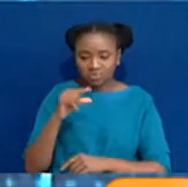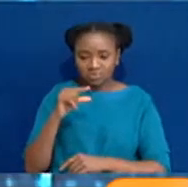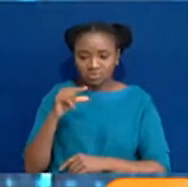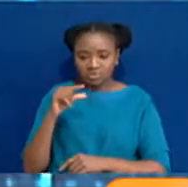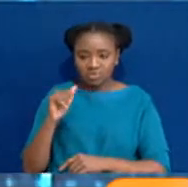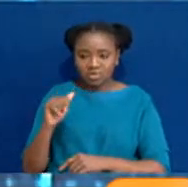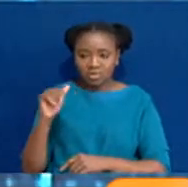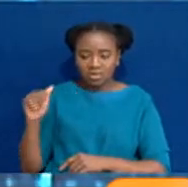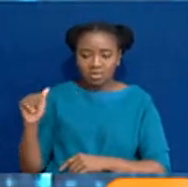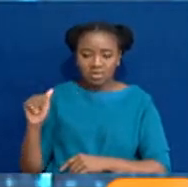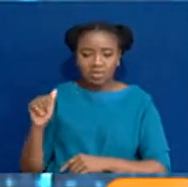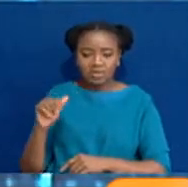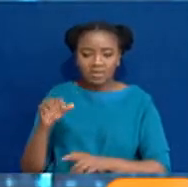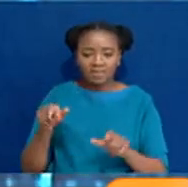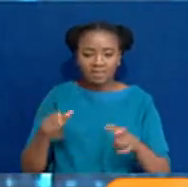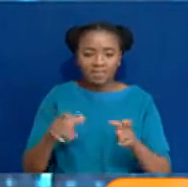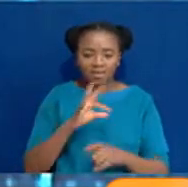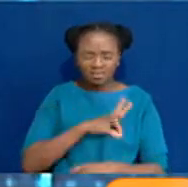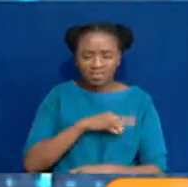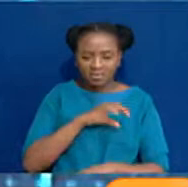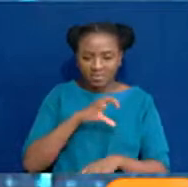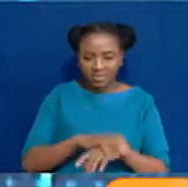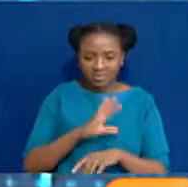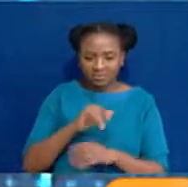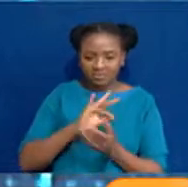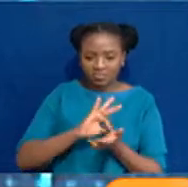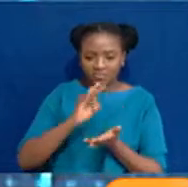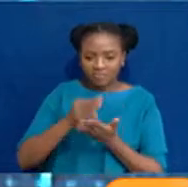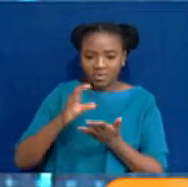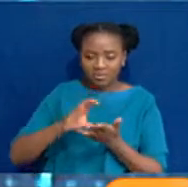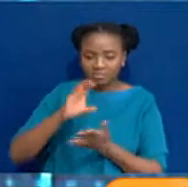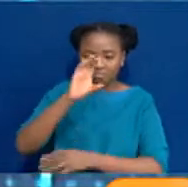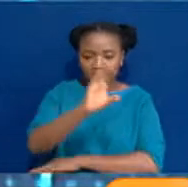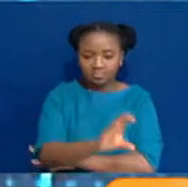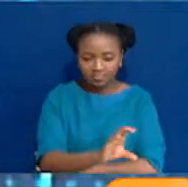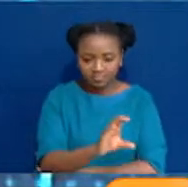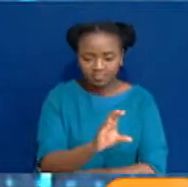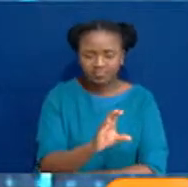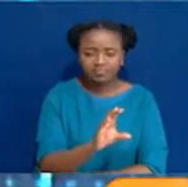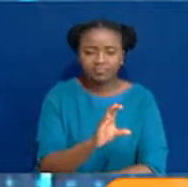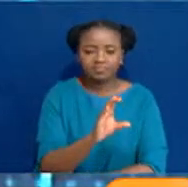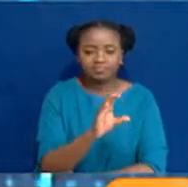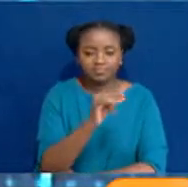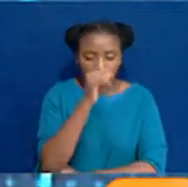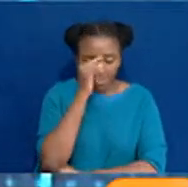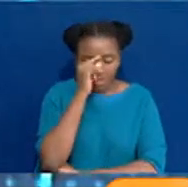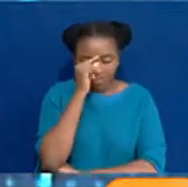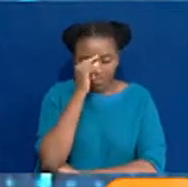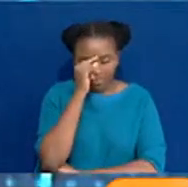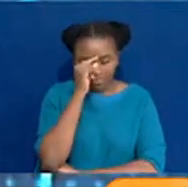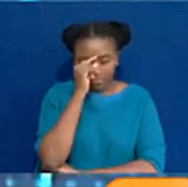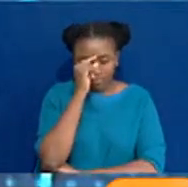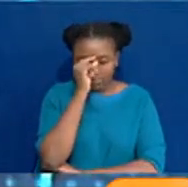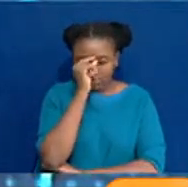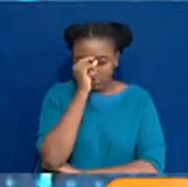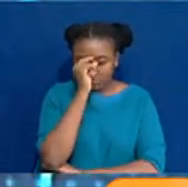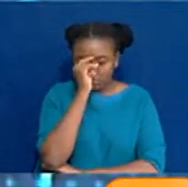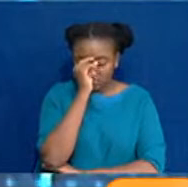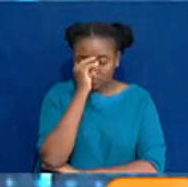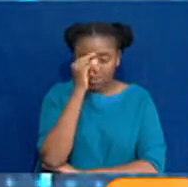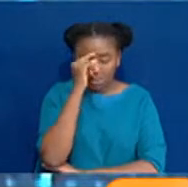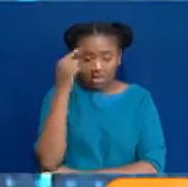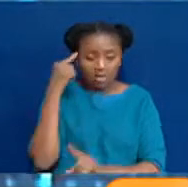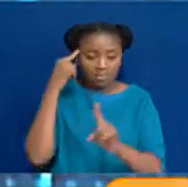been benefiting by way of funding from government, or a revenue stream from government. The role of government is to create an